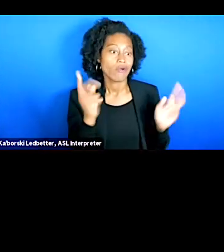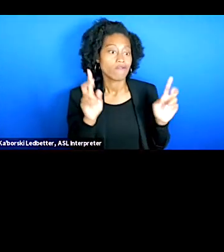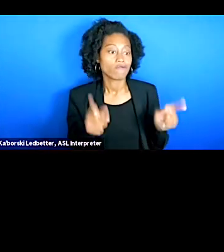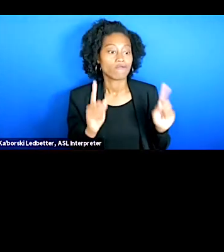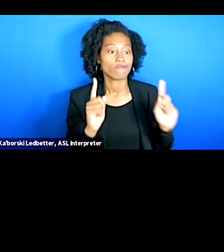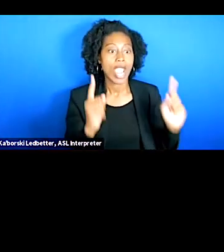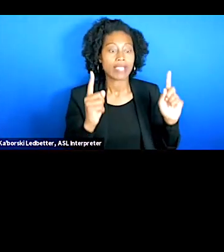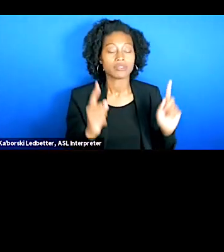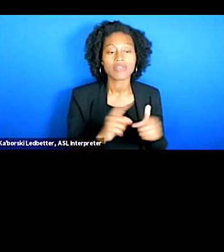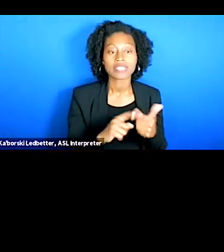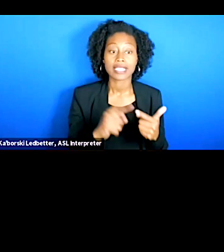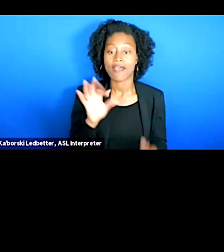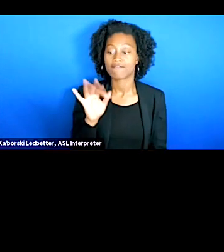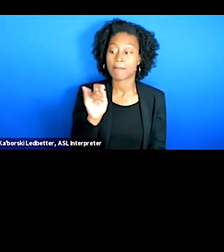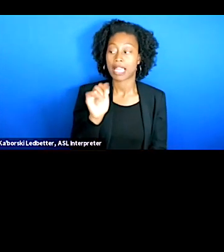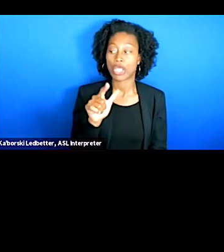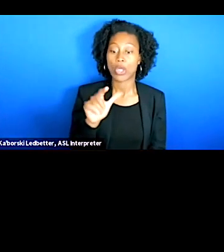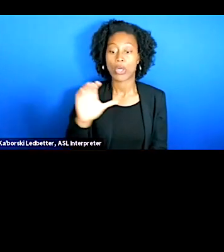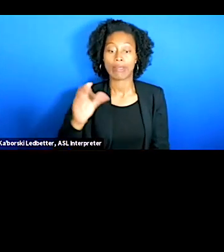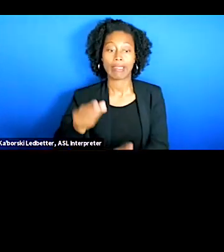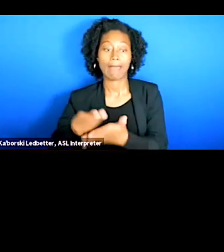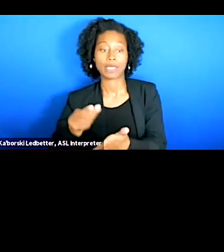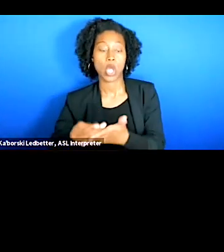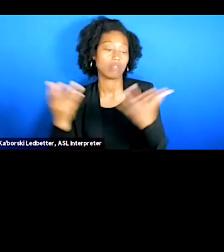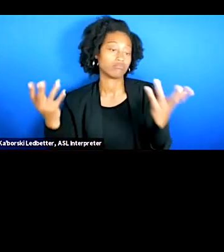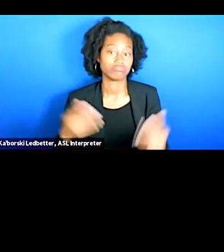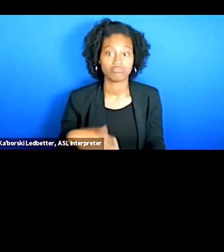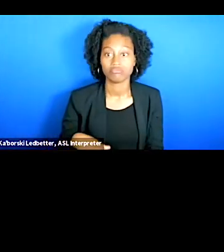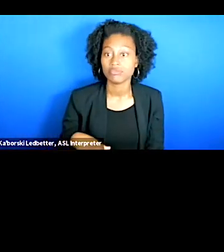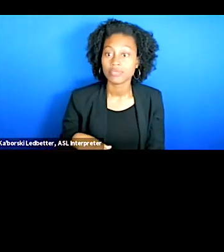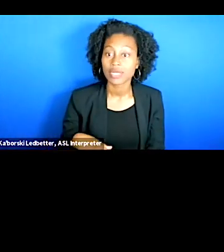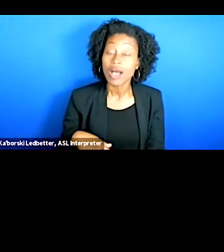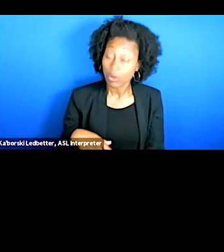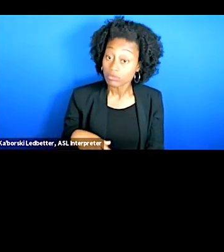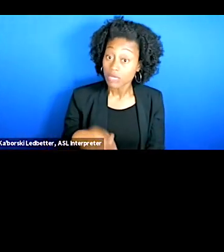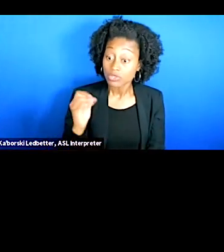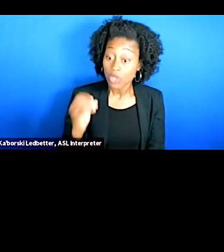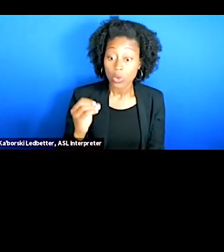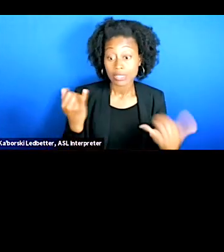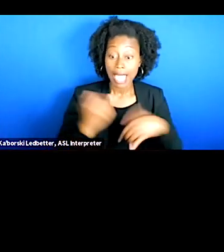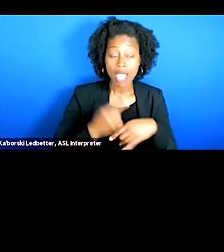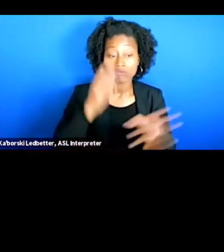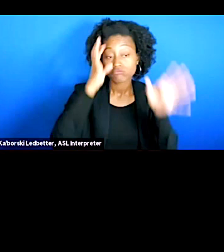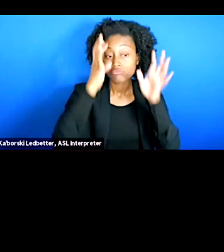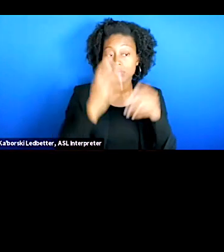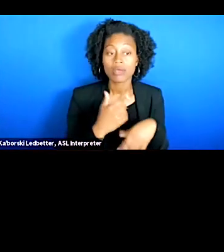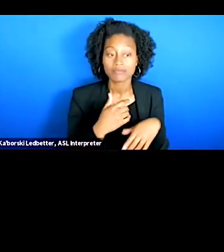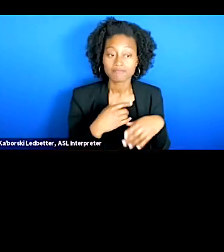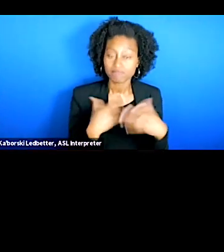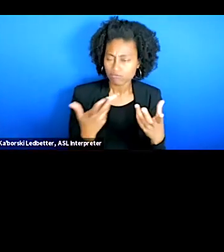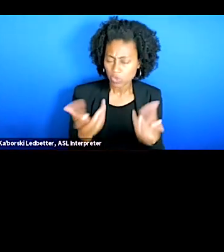familial capital. Today, we will talk about 3 types of coding approaches: